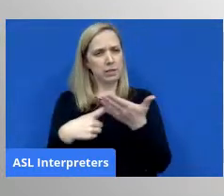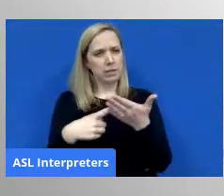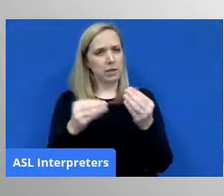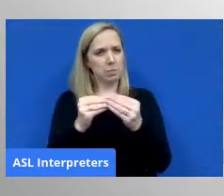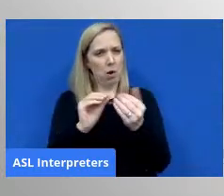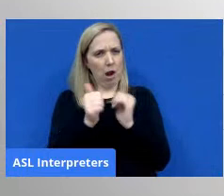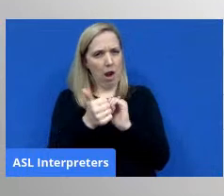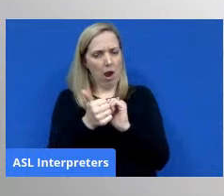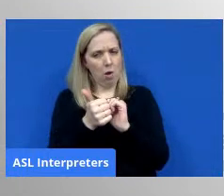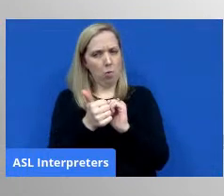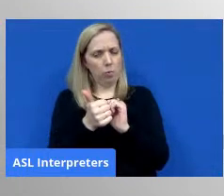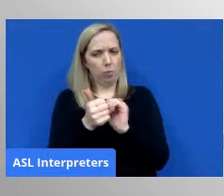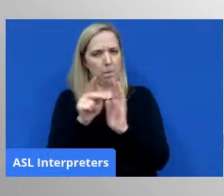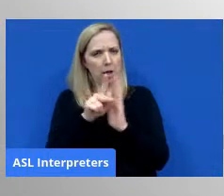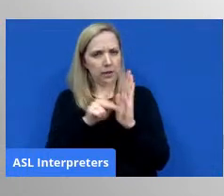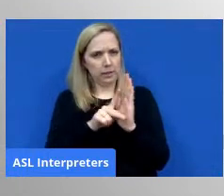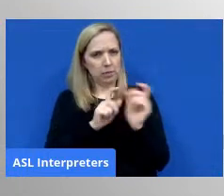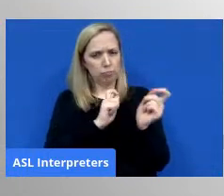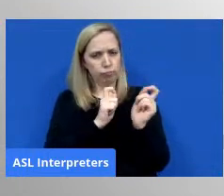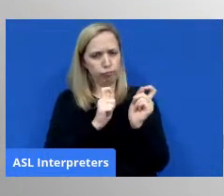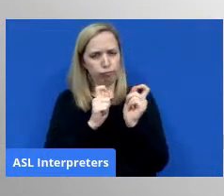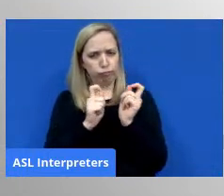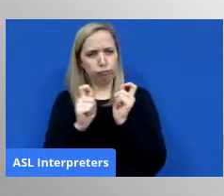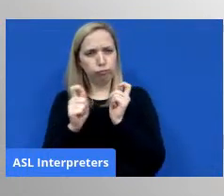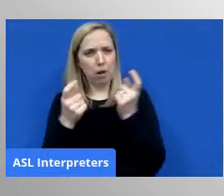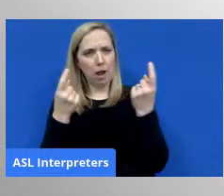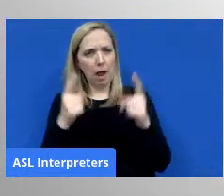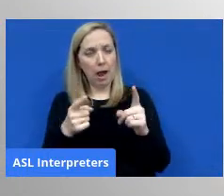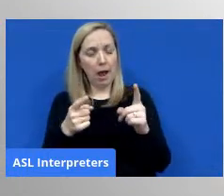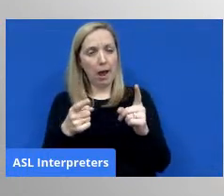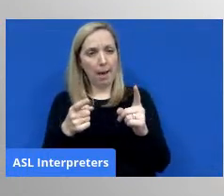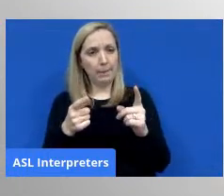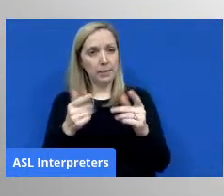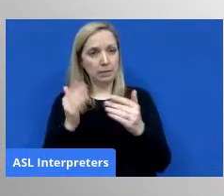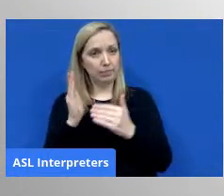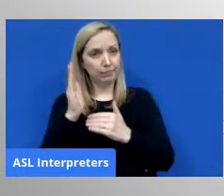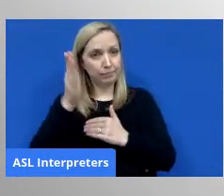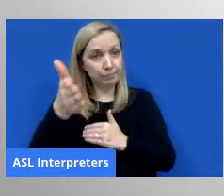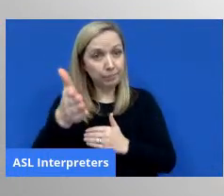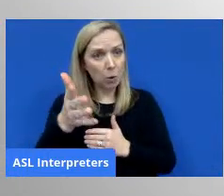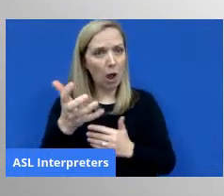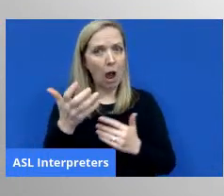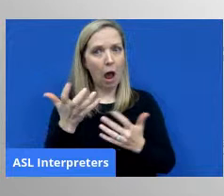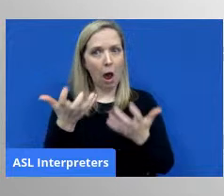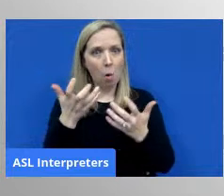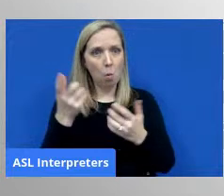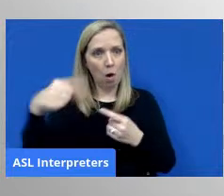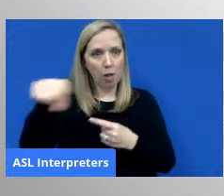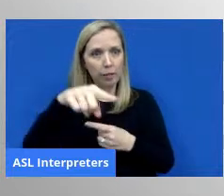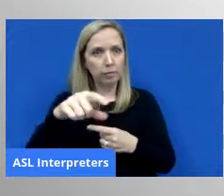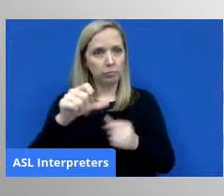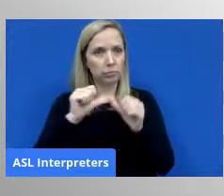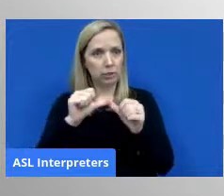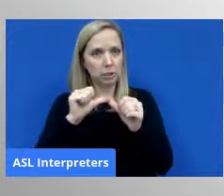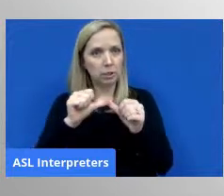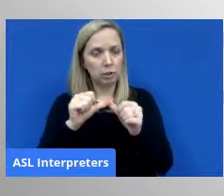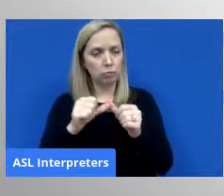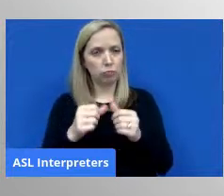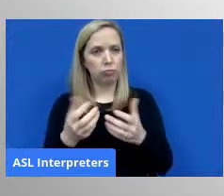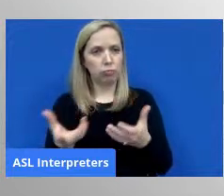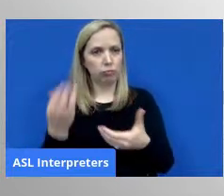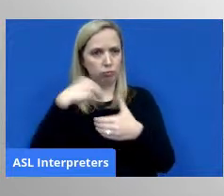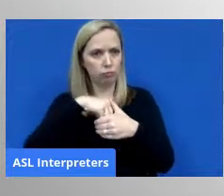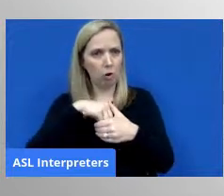policy revision in the future. But yeah, of course, I would welcome their continued input on all of these